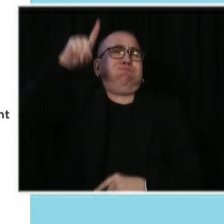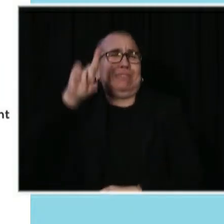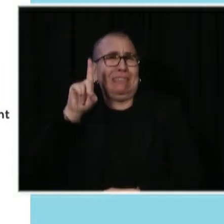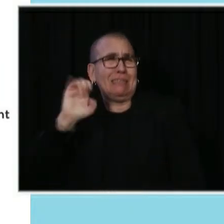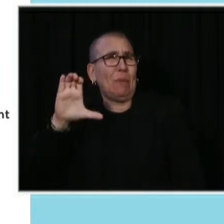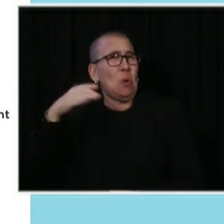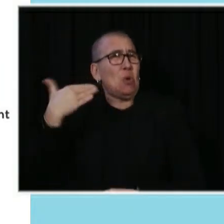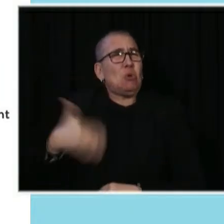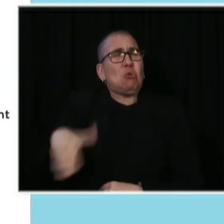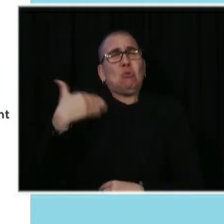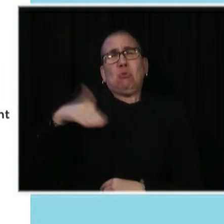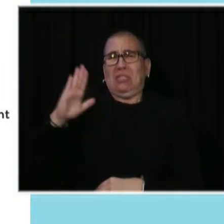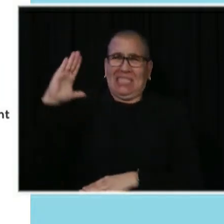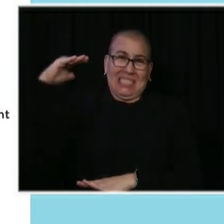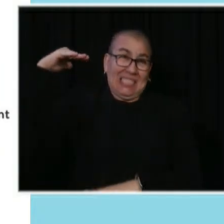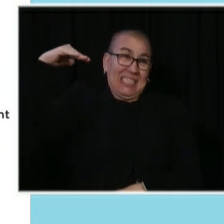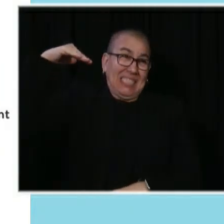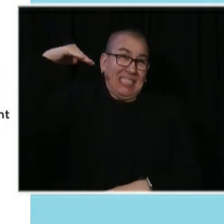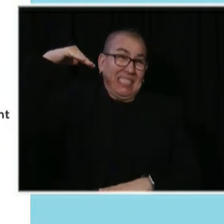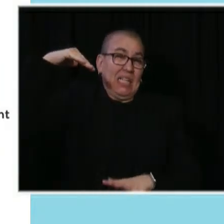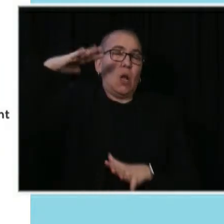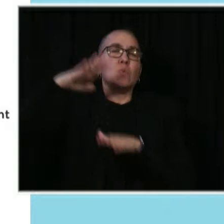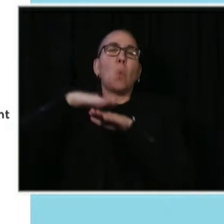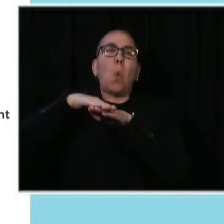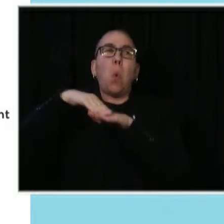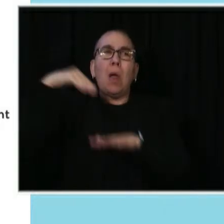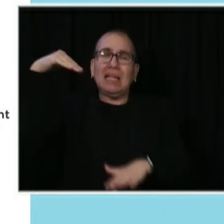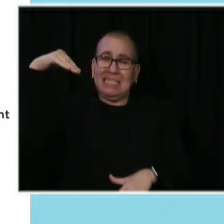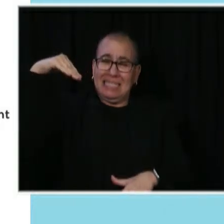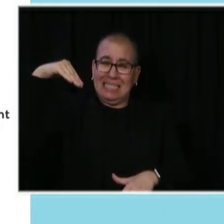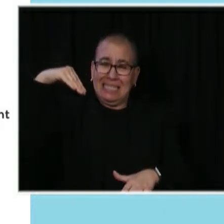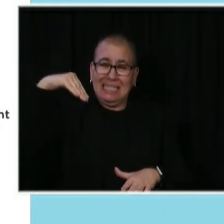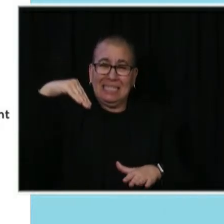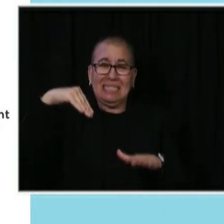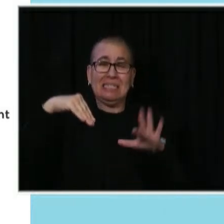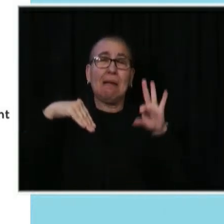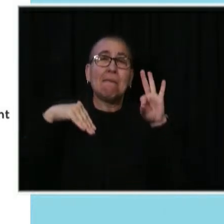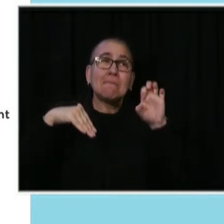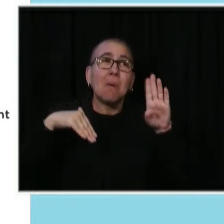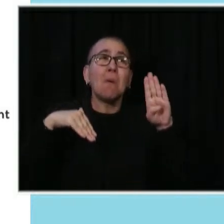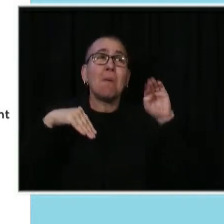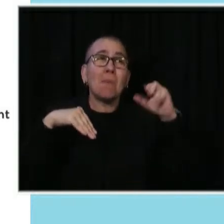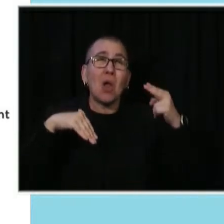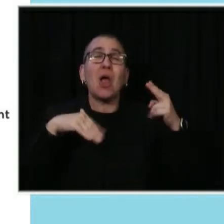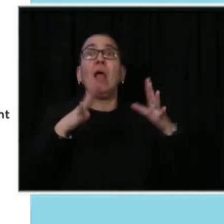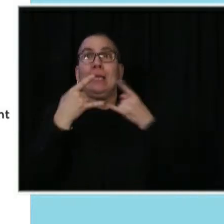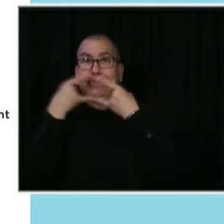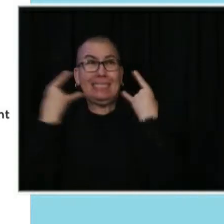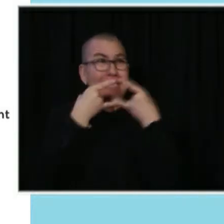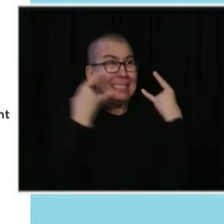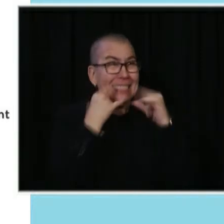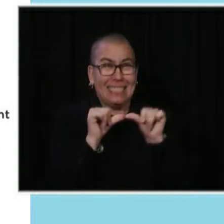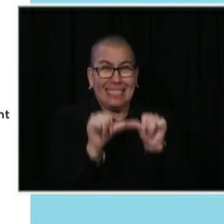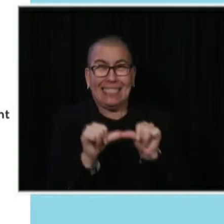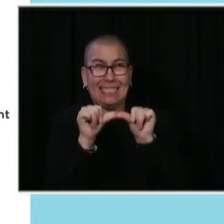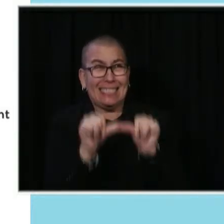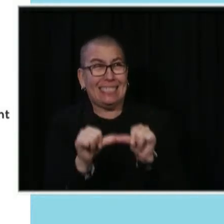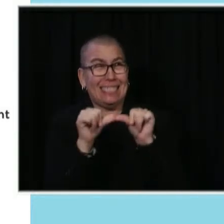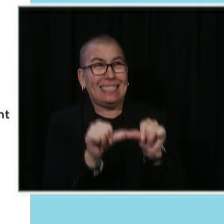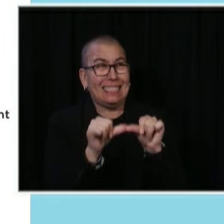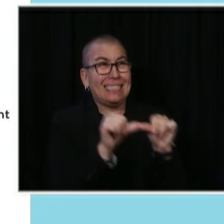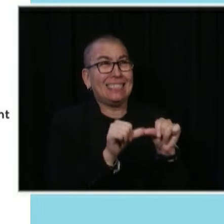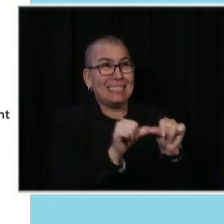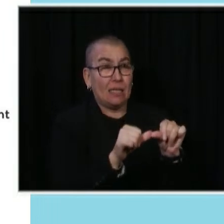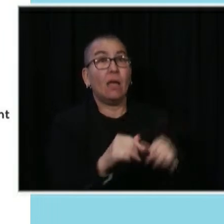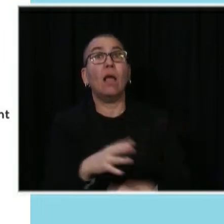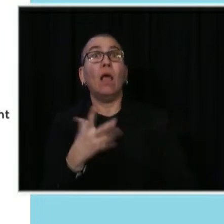had to maybe slow things down, we still saw a massive spike. And that massive spike of cases is followed by deaths.